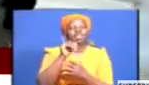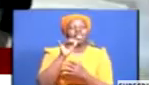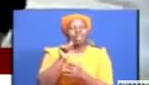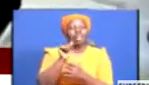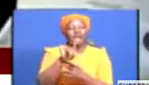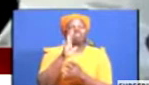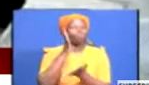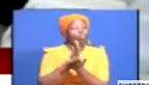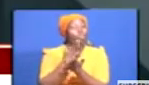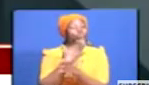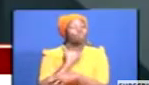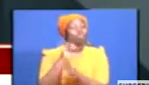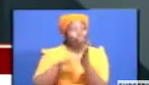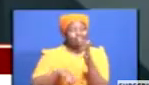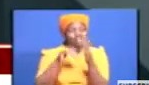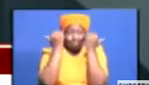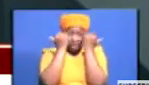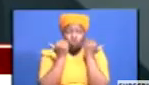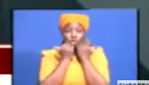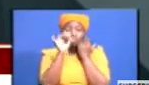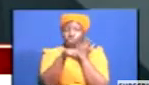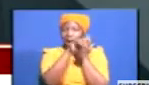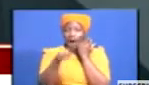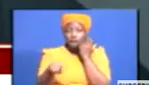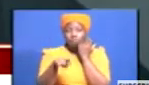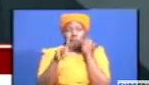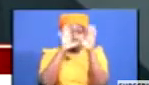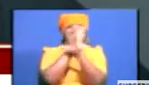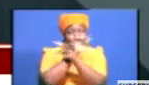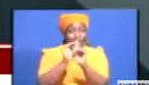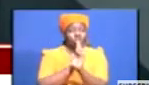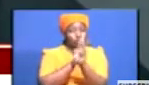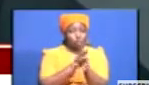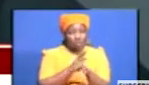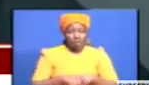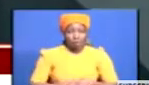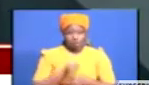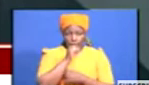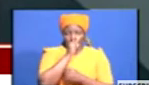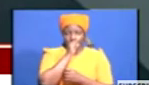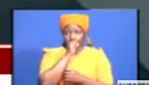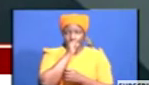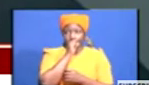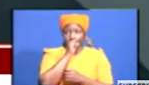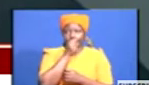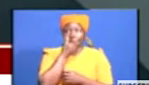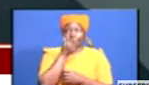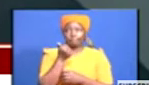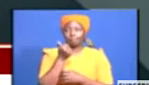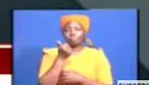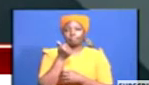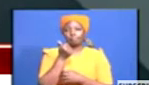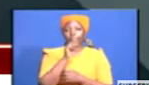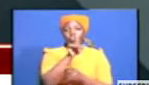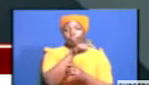the presidential outcome. Either I should be able to annul the election, go into a fresh election, or actually